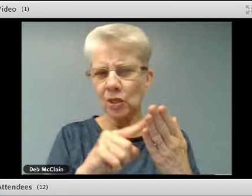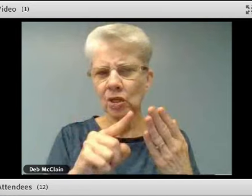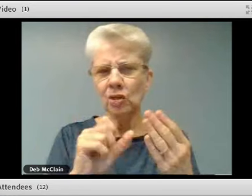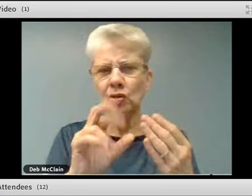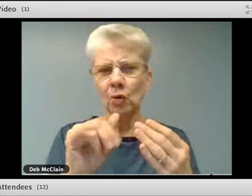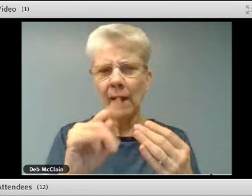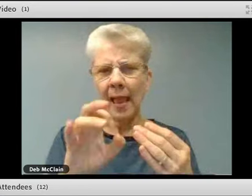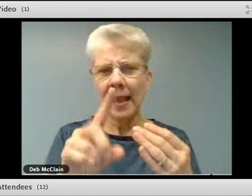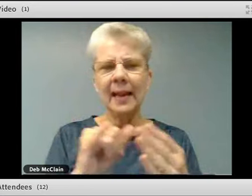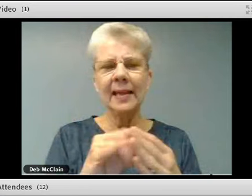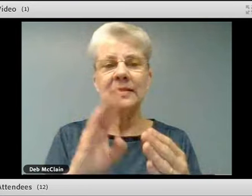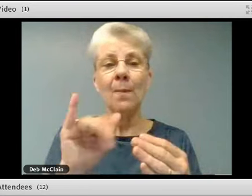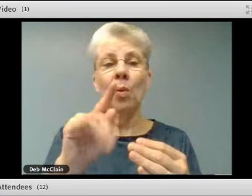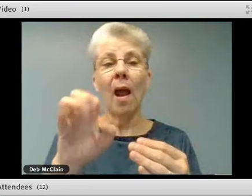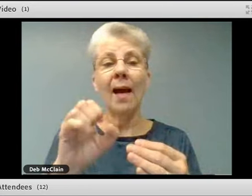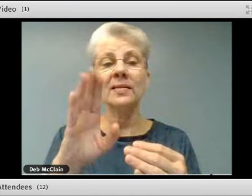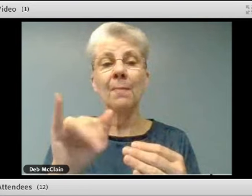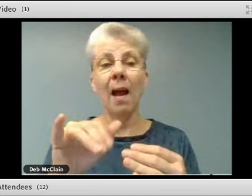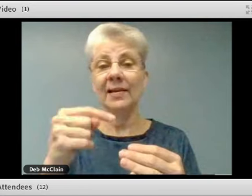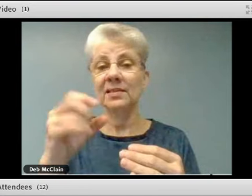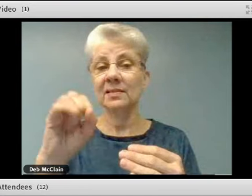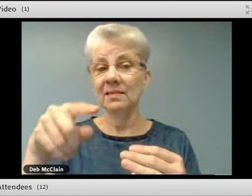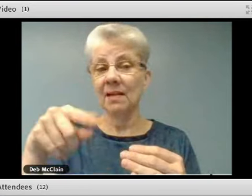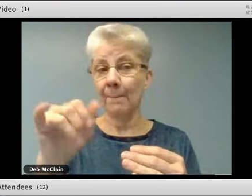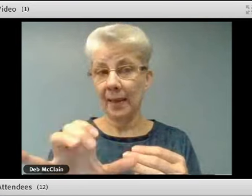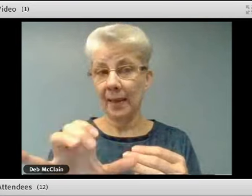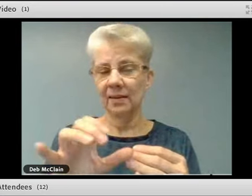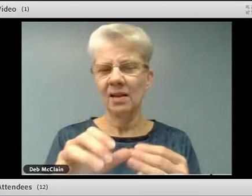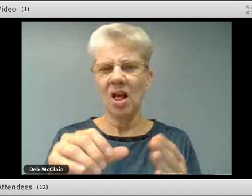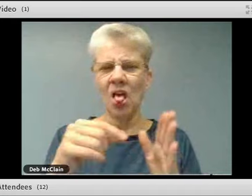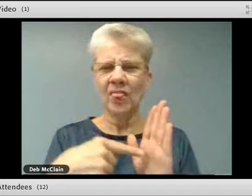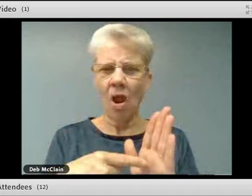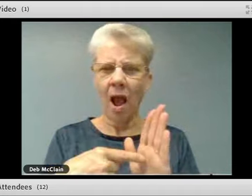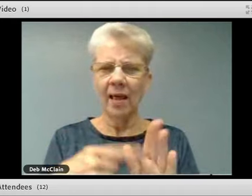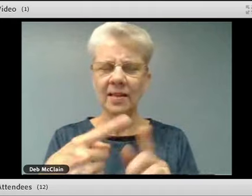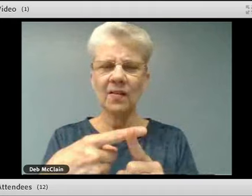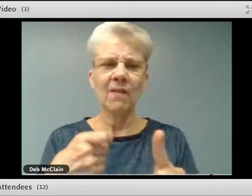by Topic feature. So these are highlights from